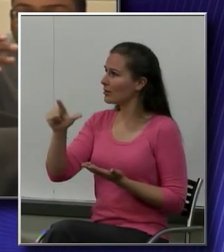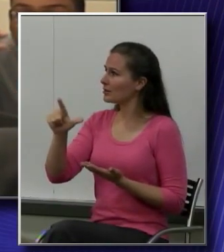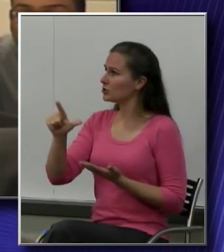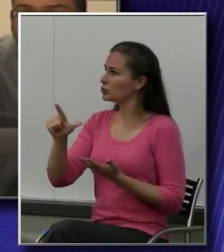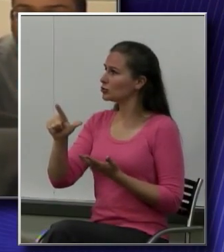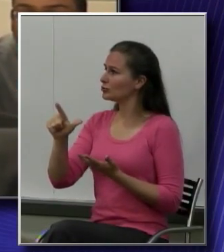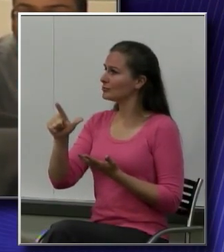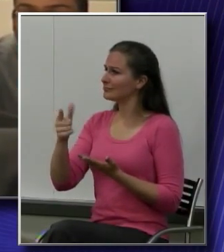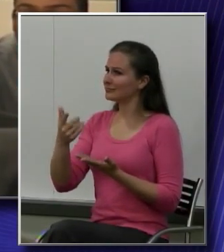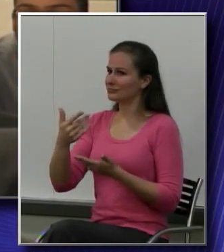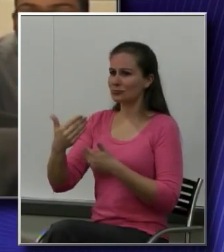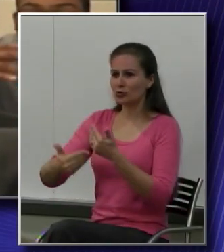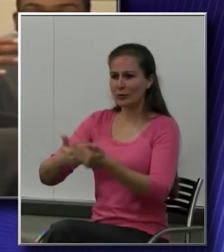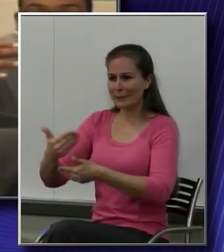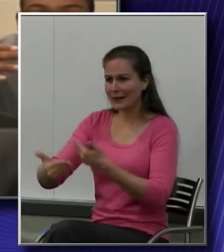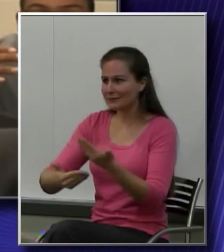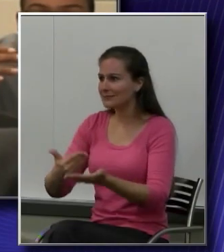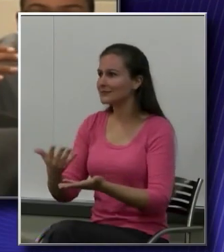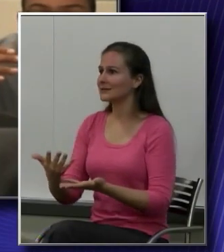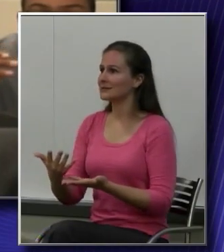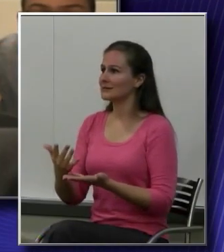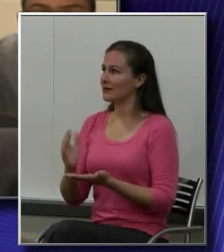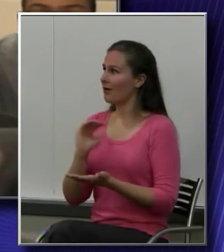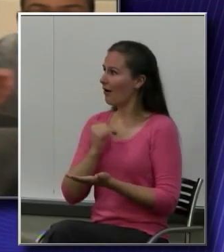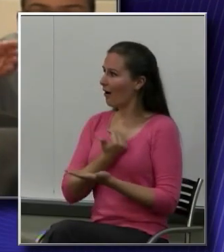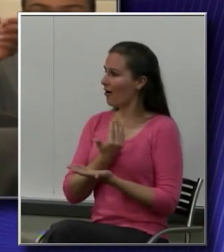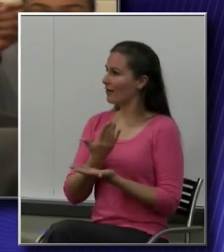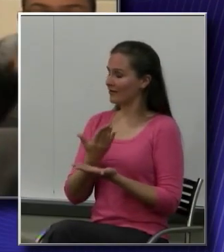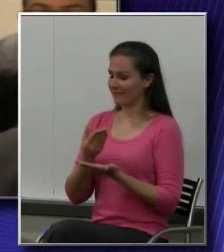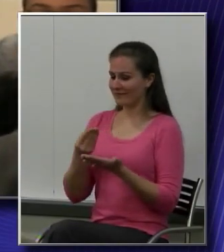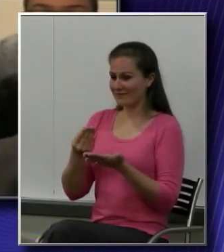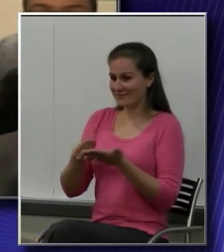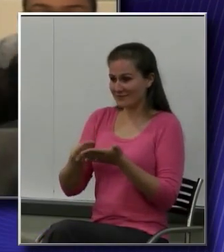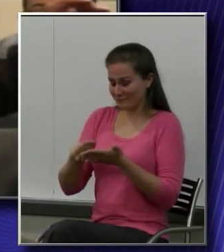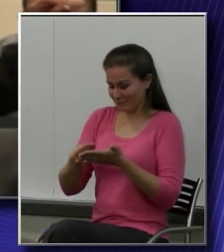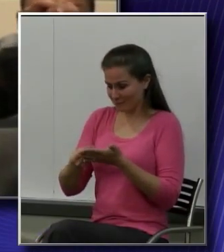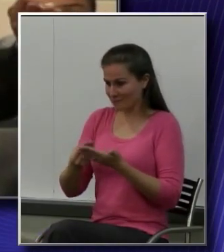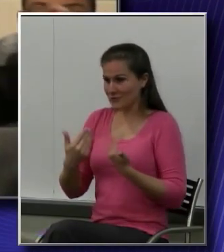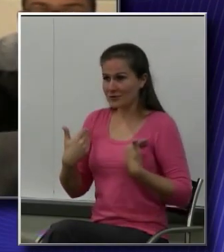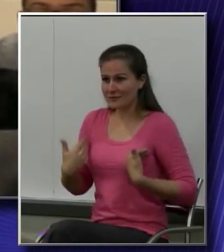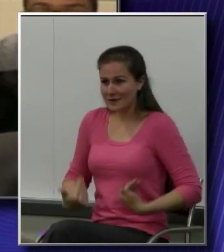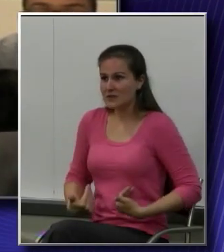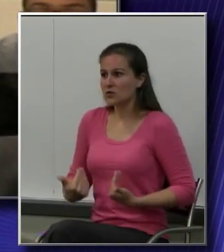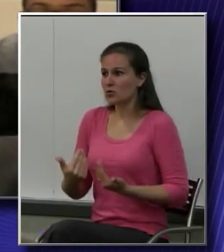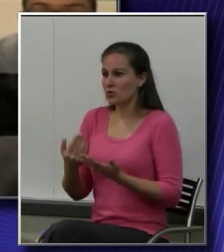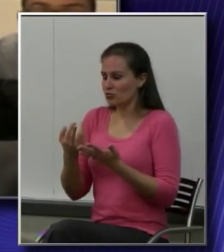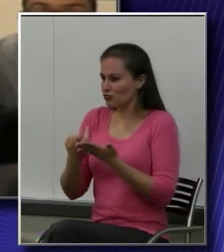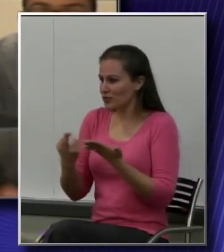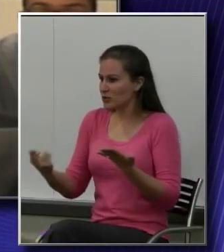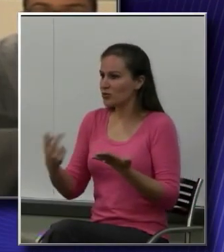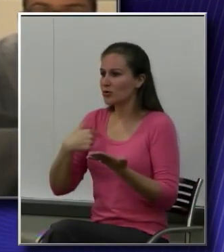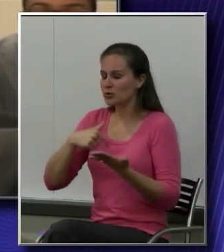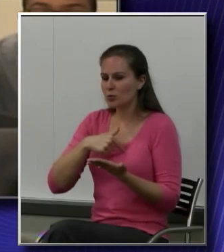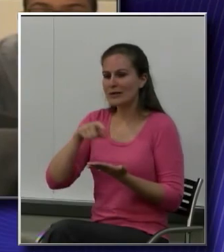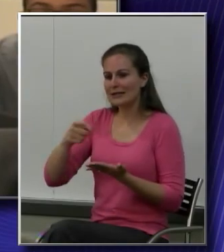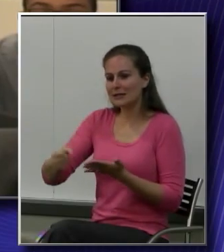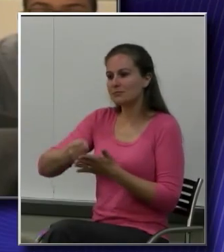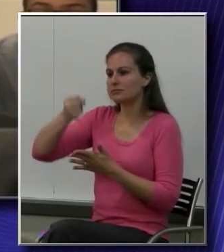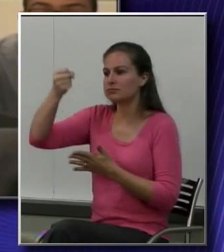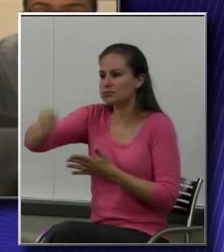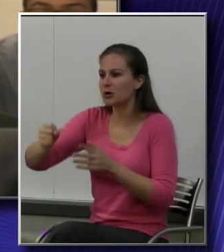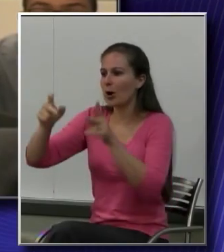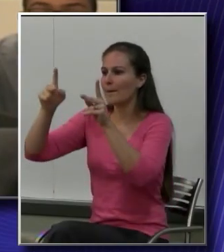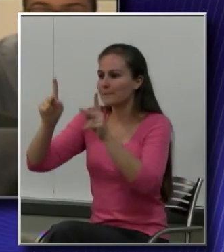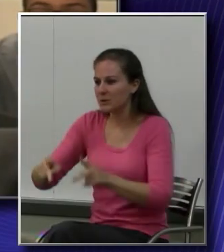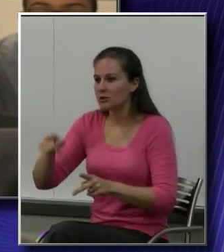resources and fiscal resources, we are working by selecting persons who are dancing